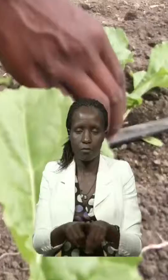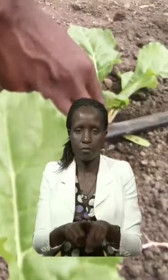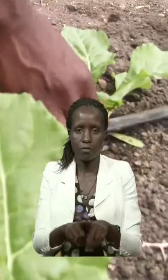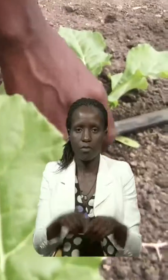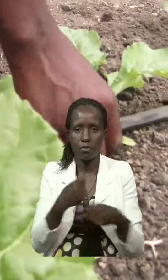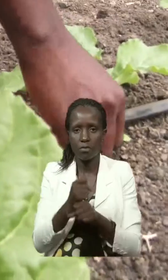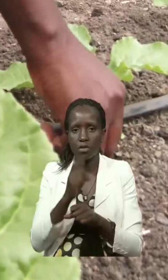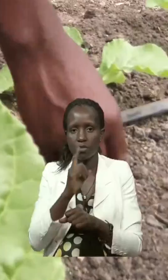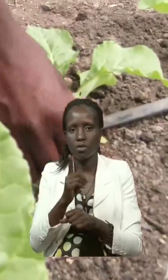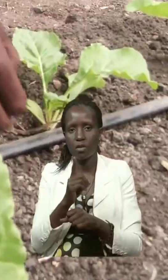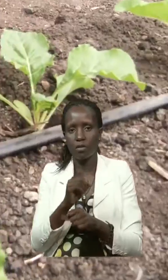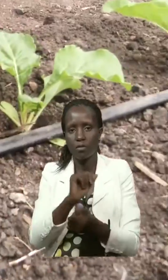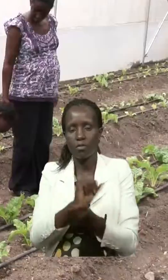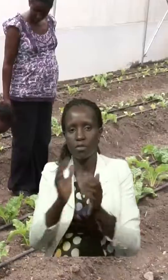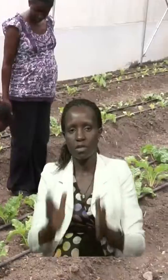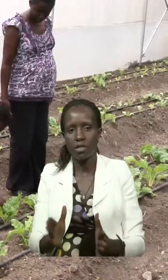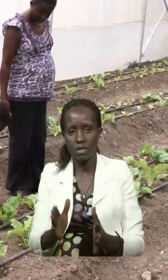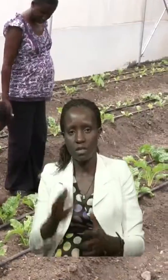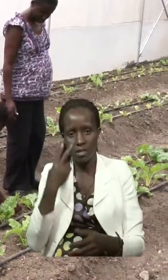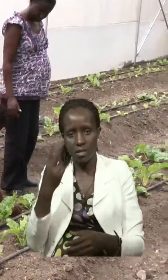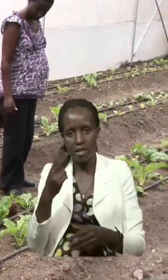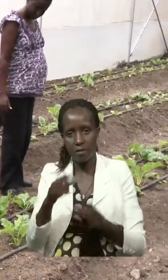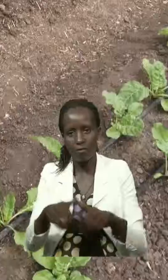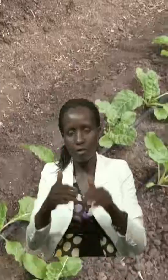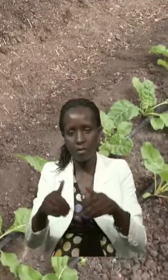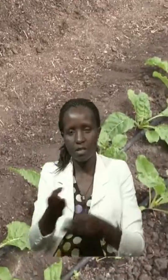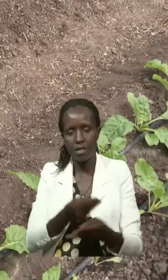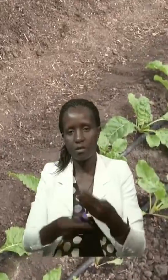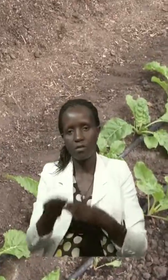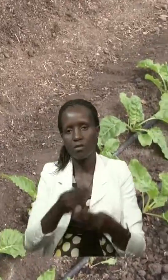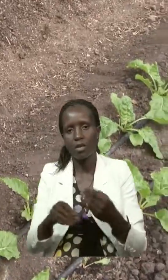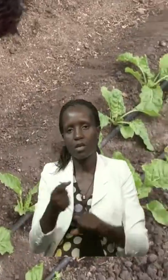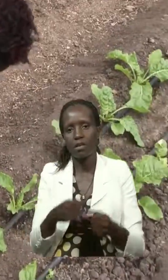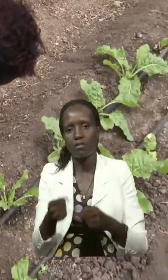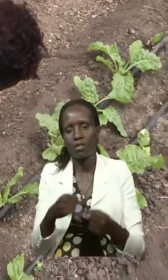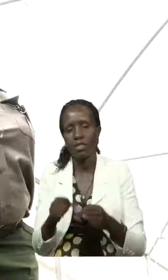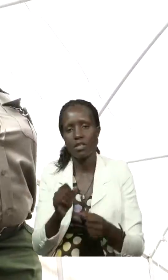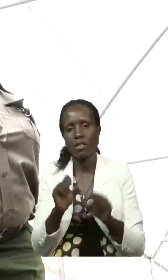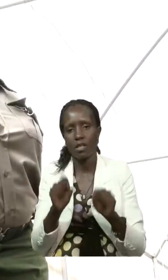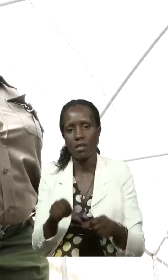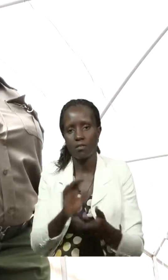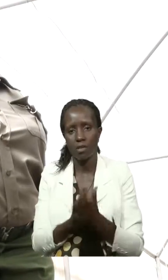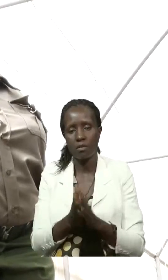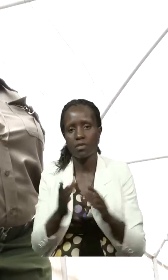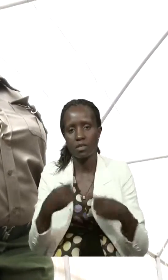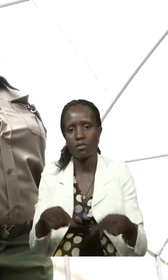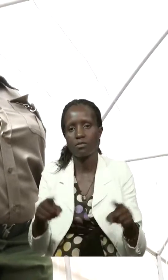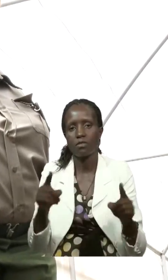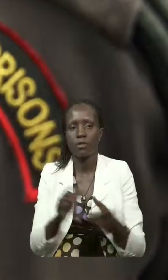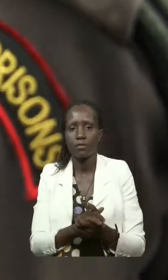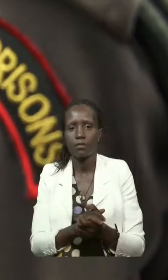these prisoners appreciate that farming is an economic activity and they can venture into farming and become successful.